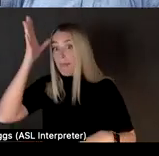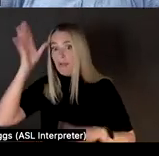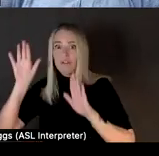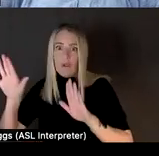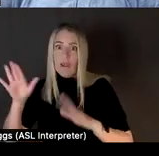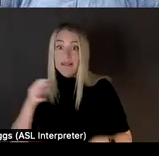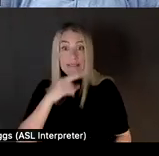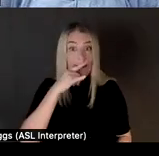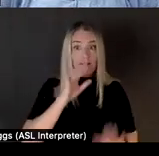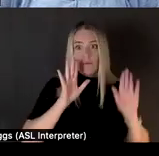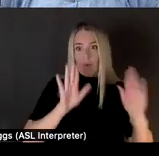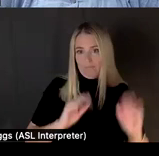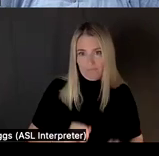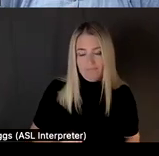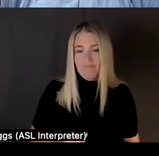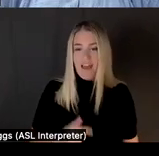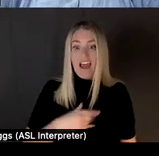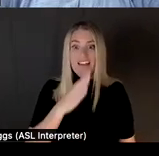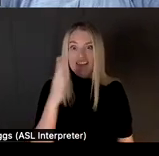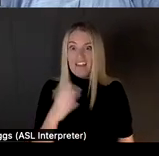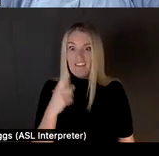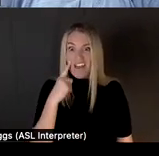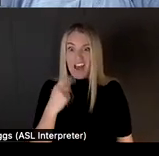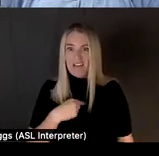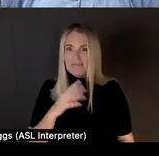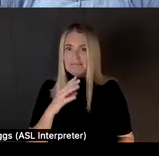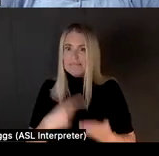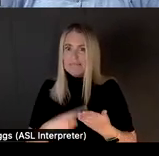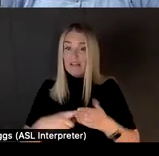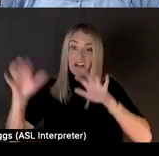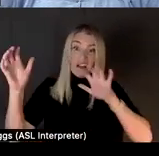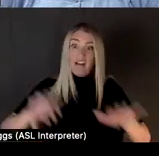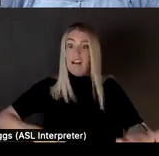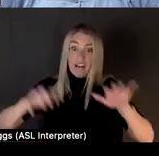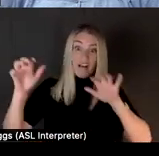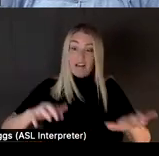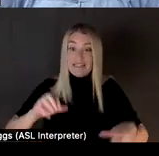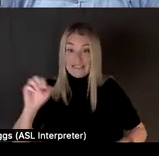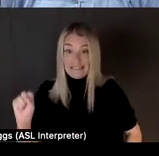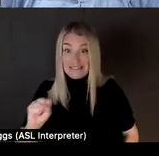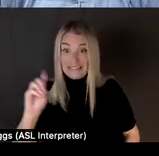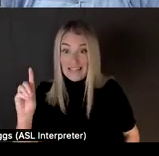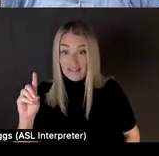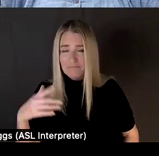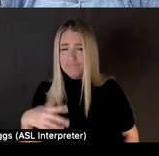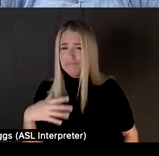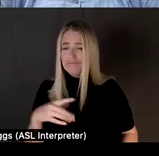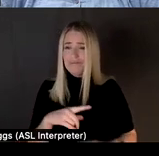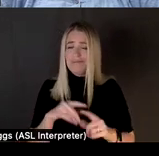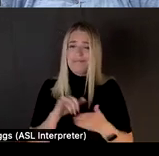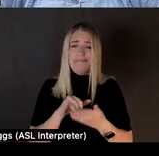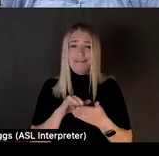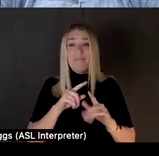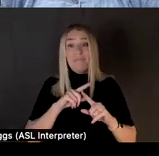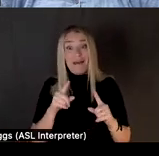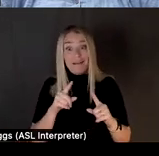great. I never thought I'd be talking about torrential flooding in San Diego, but such are the days that we're living in. So with that,